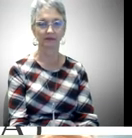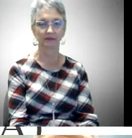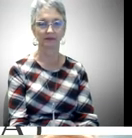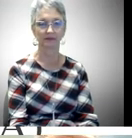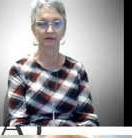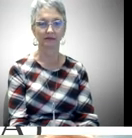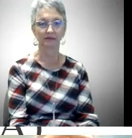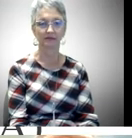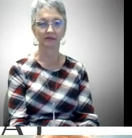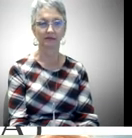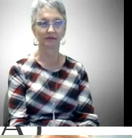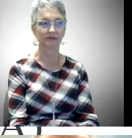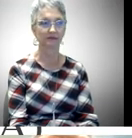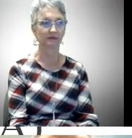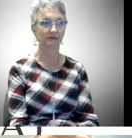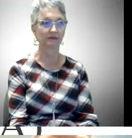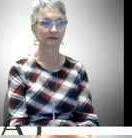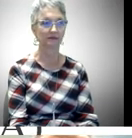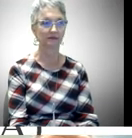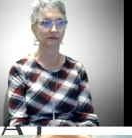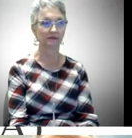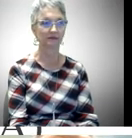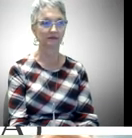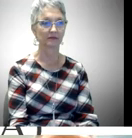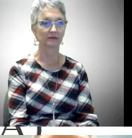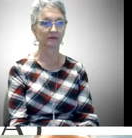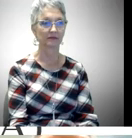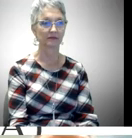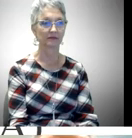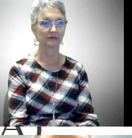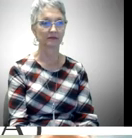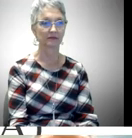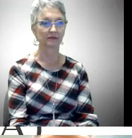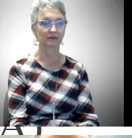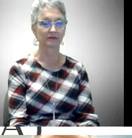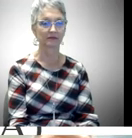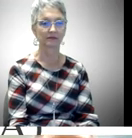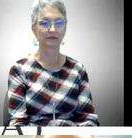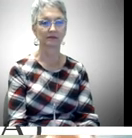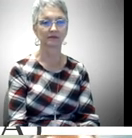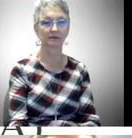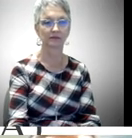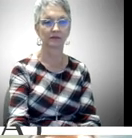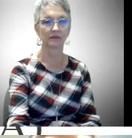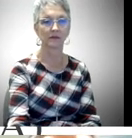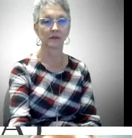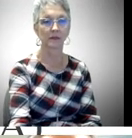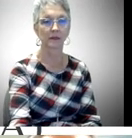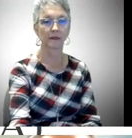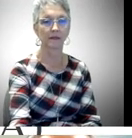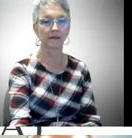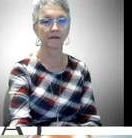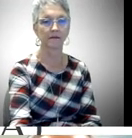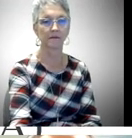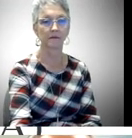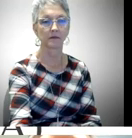in a state where there's an over-reliance on guardianship that prevents the inclusion or self-determination or integration of people with